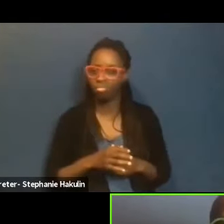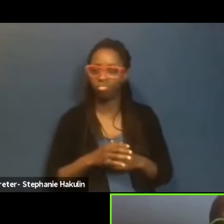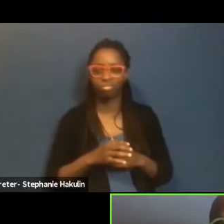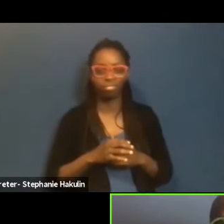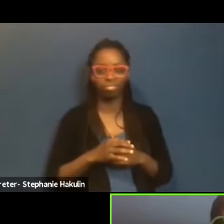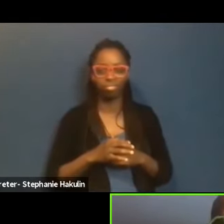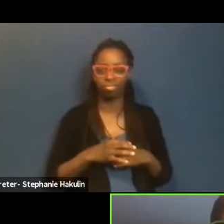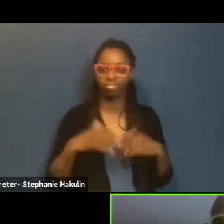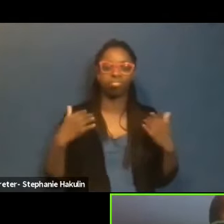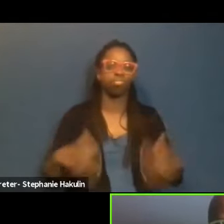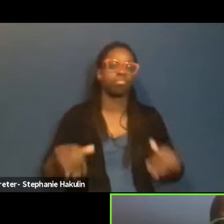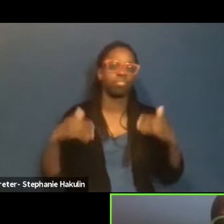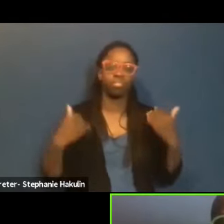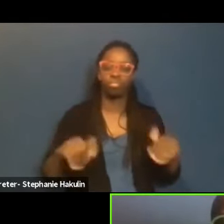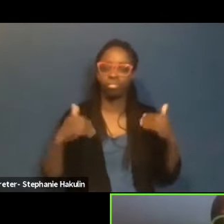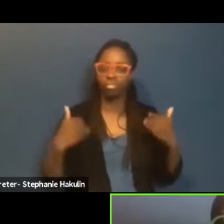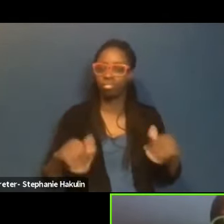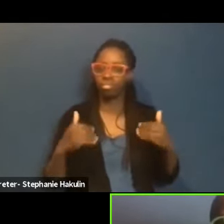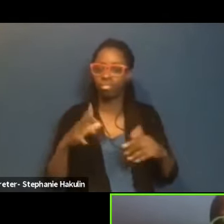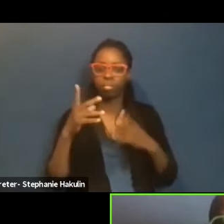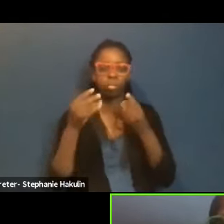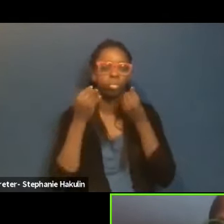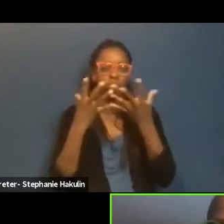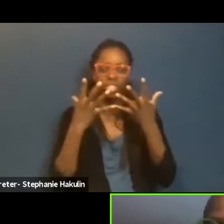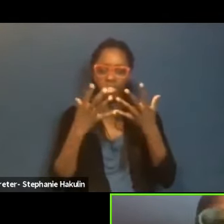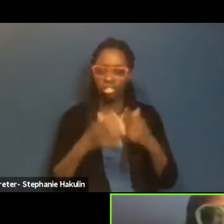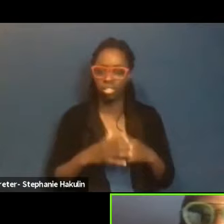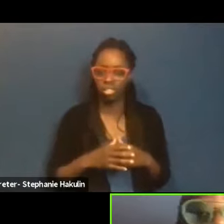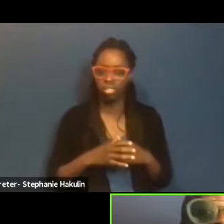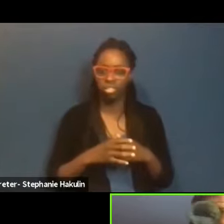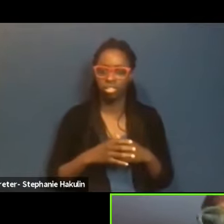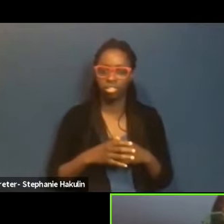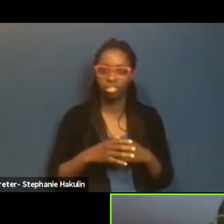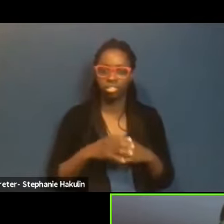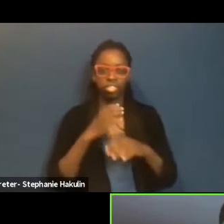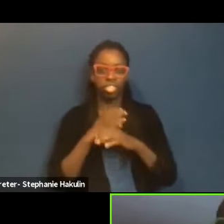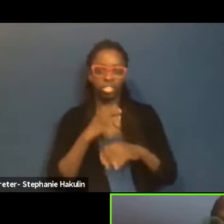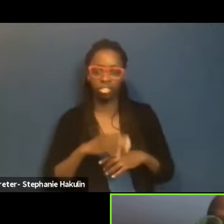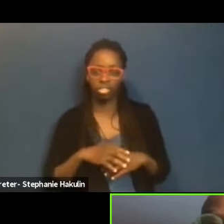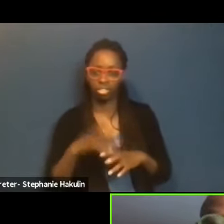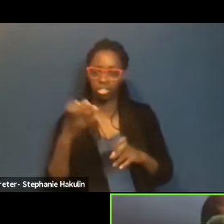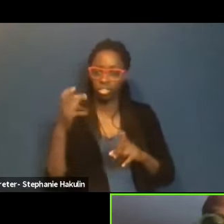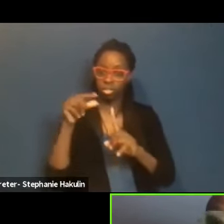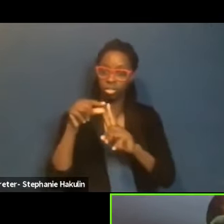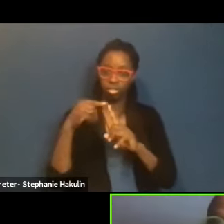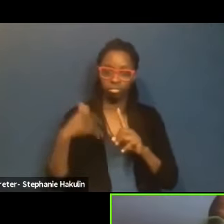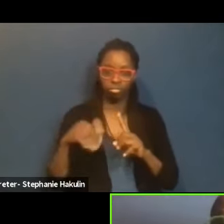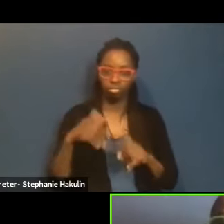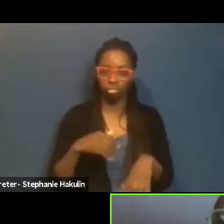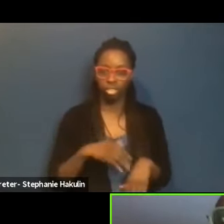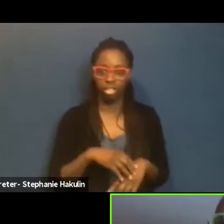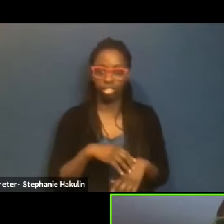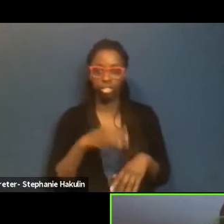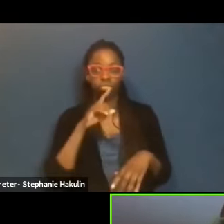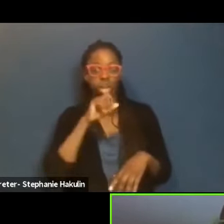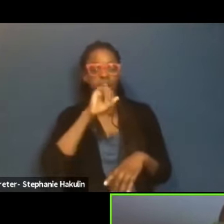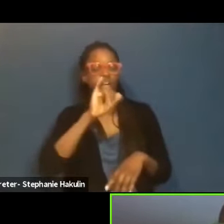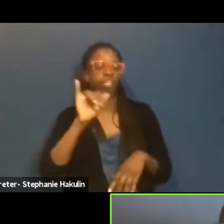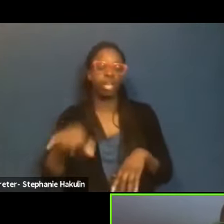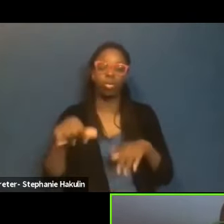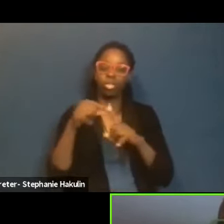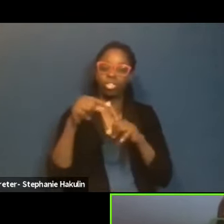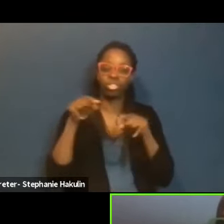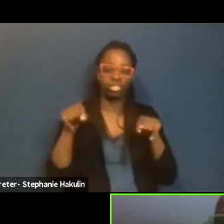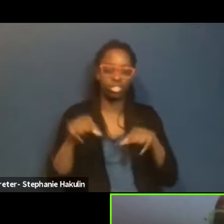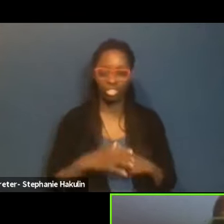Unreal. Extraordinary. Superb. I'm loving this. I'm loving this. Yeah, who